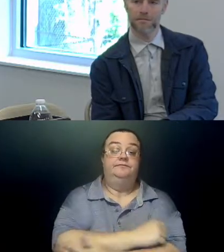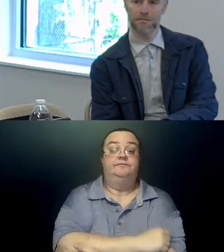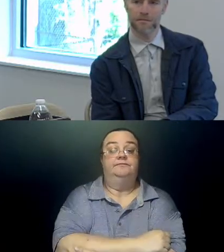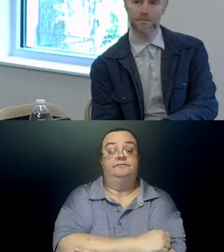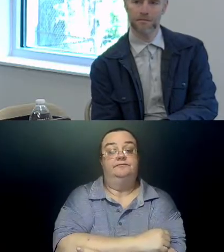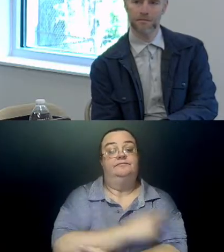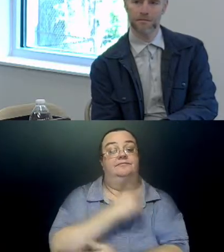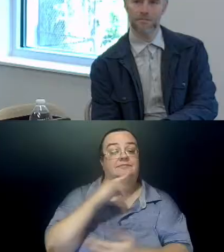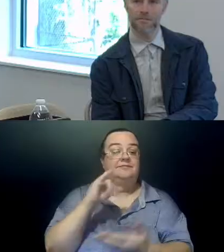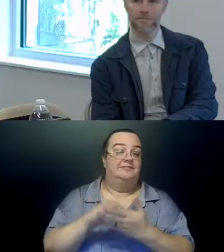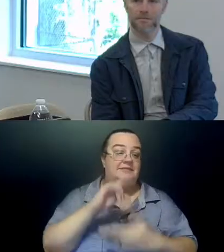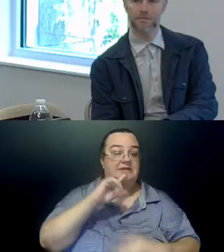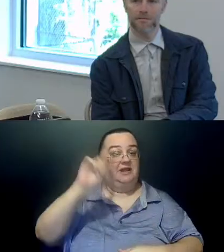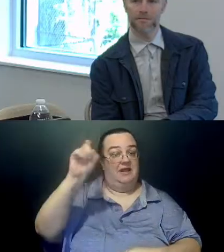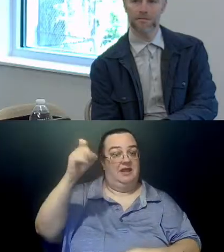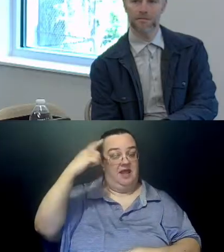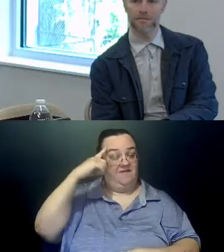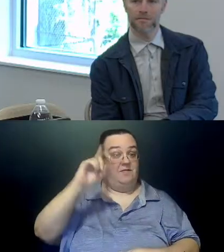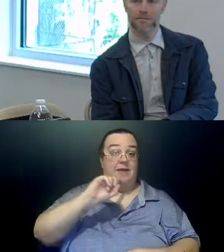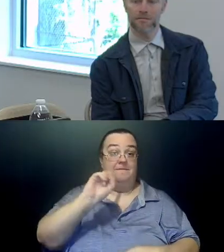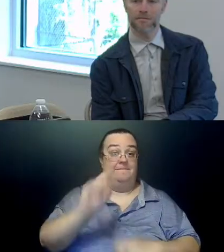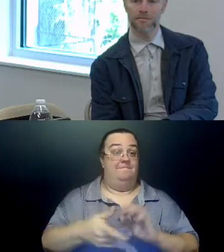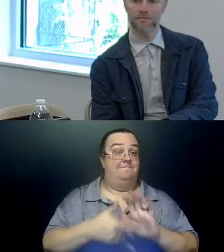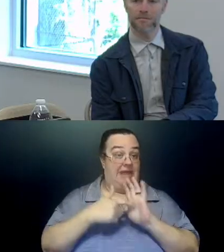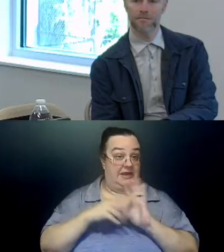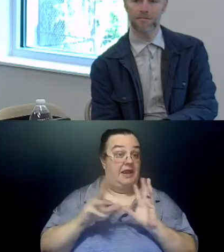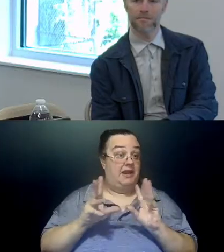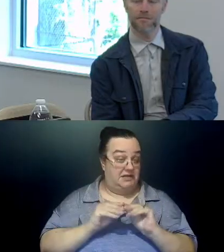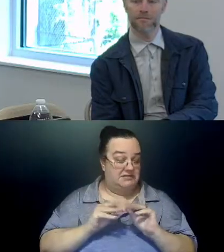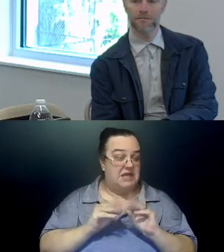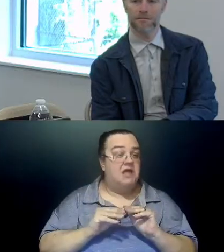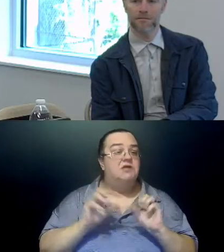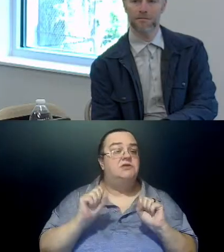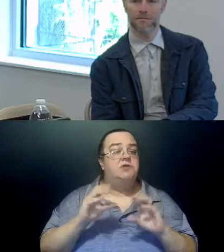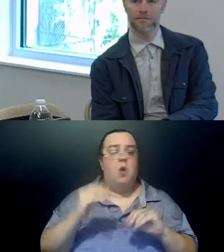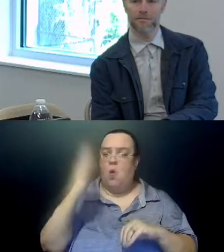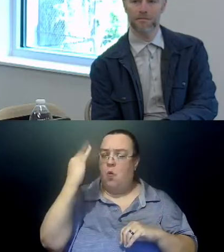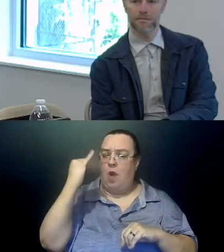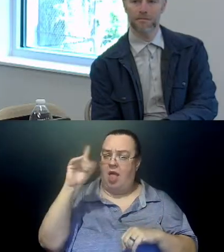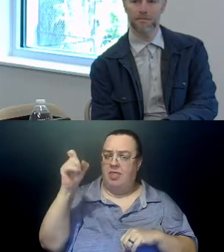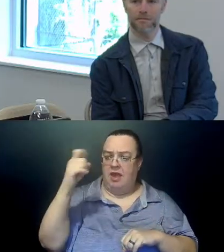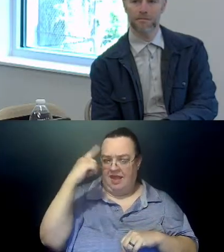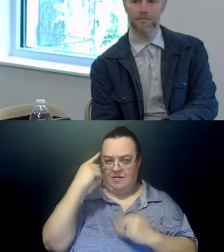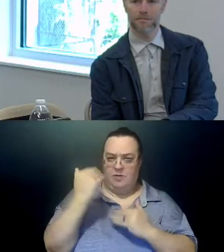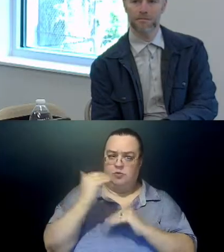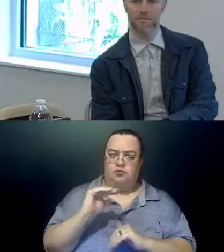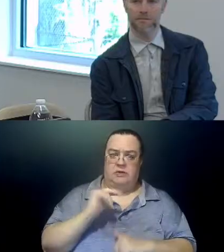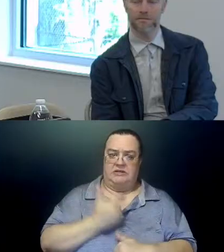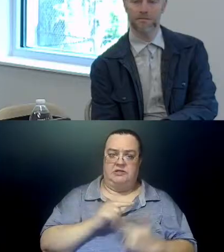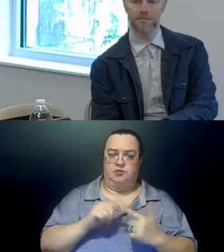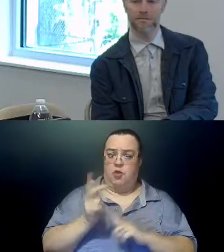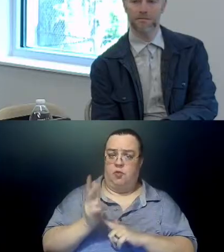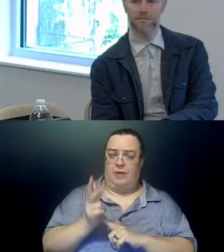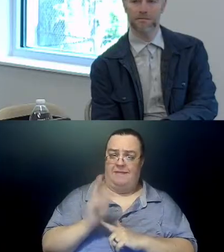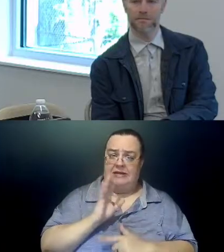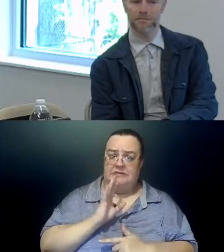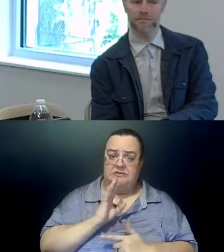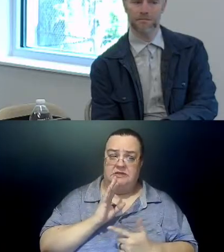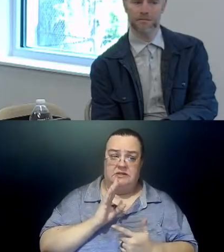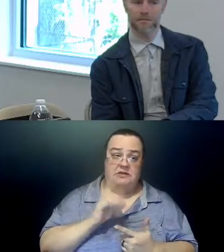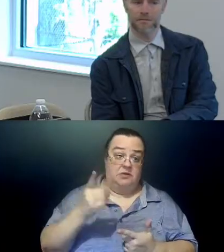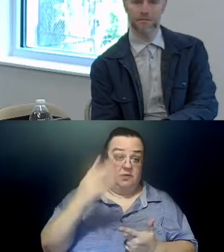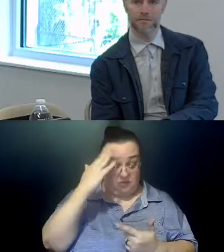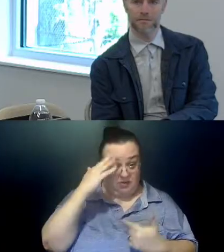government mandated session, so why does the government restrict us to 3 minutes? I could talk